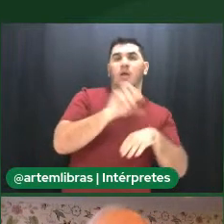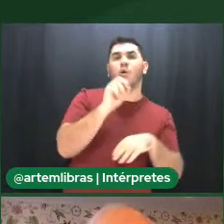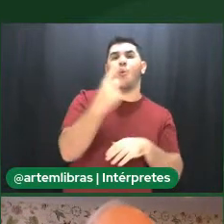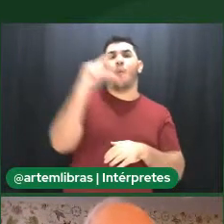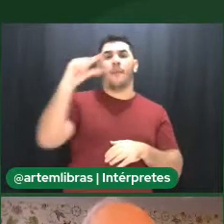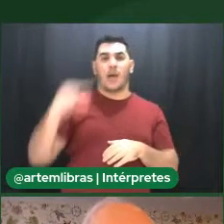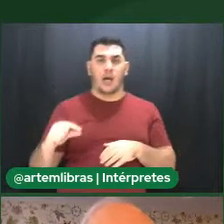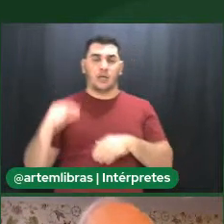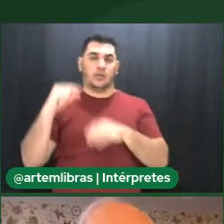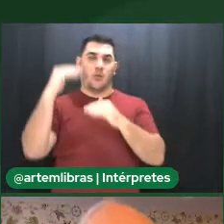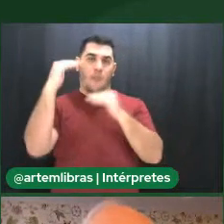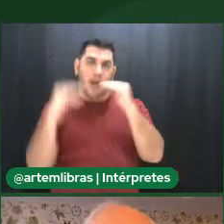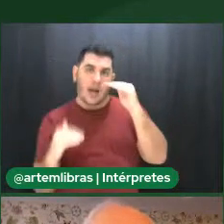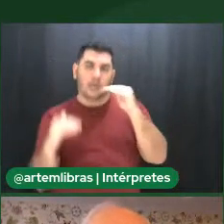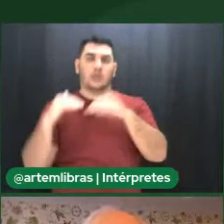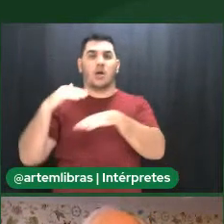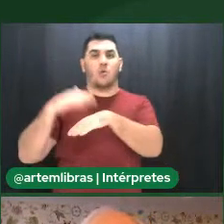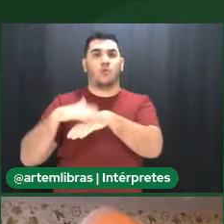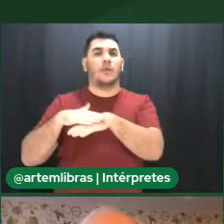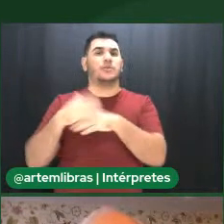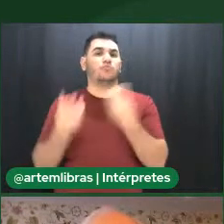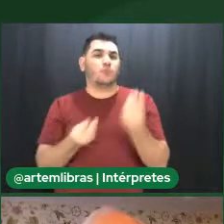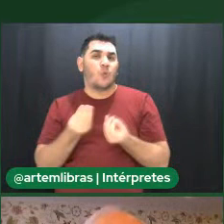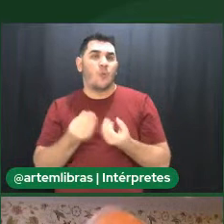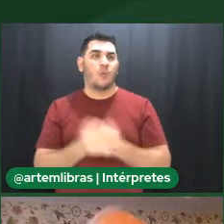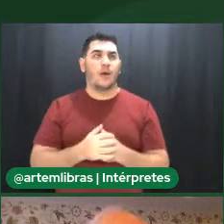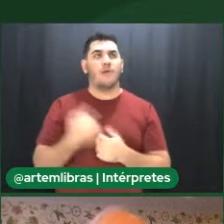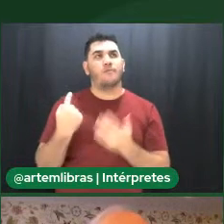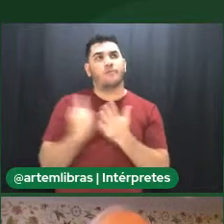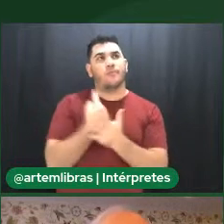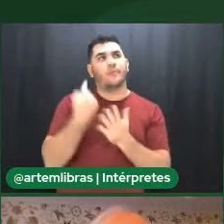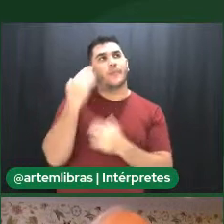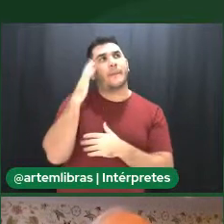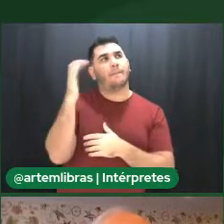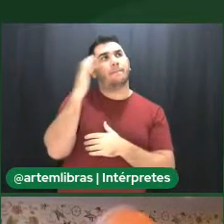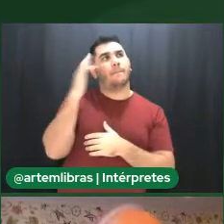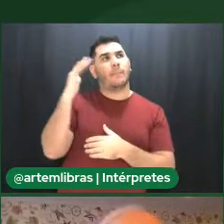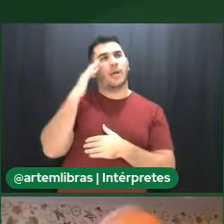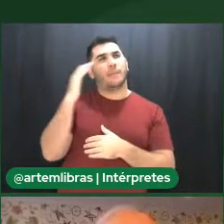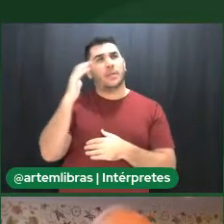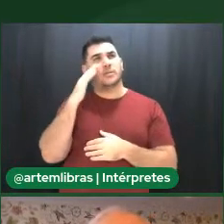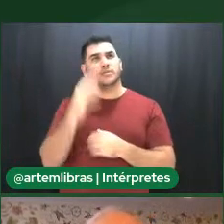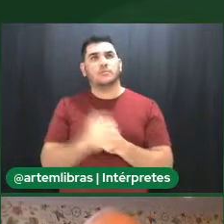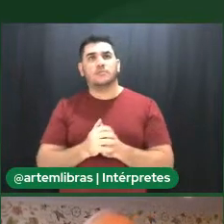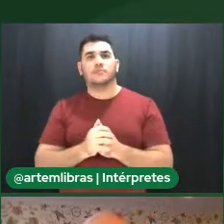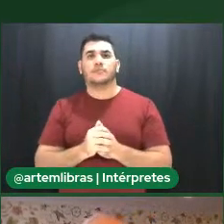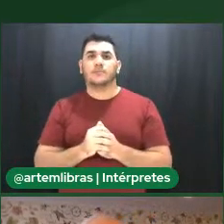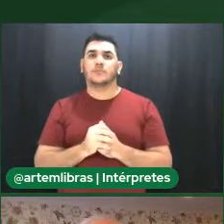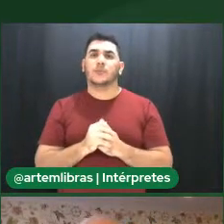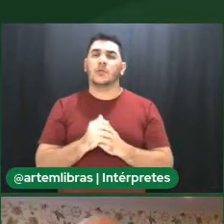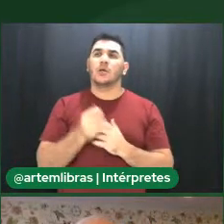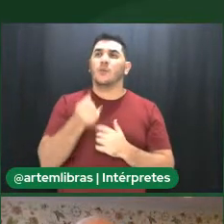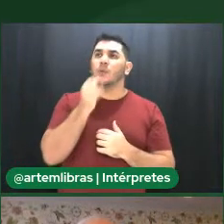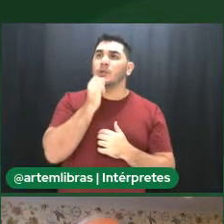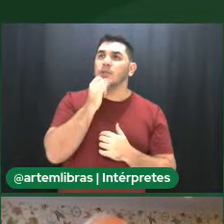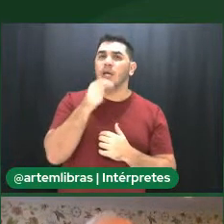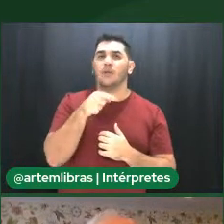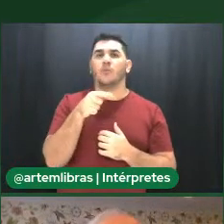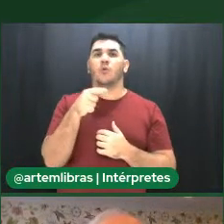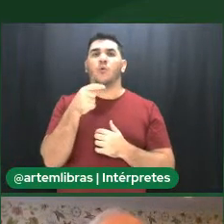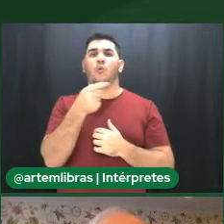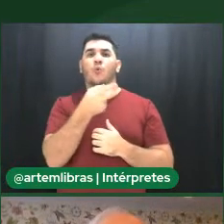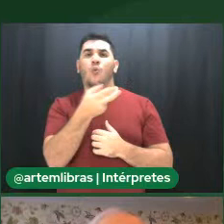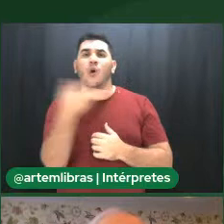I wondered how many deaths there were and accidents from